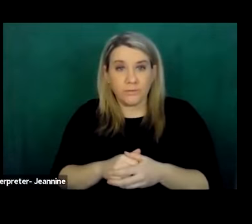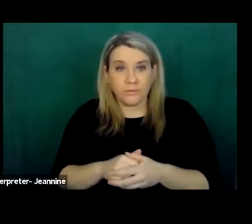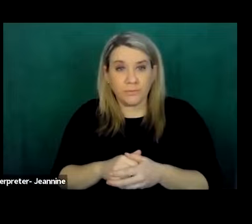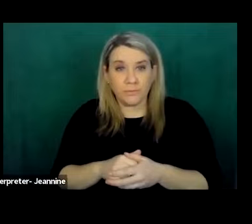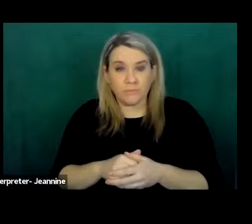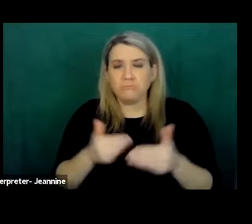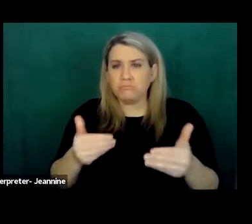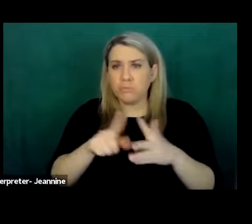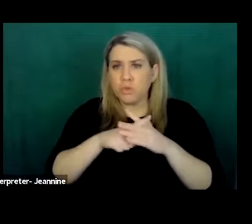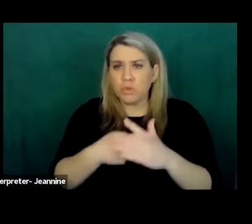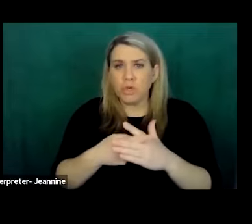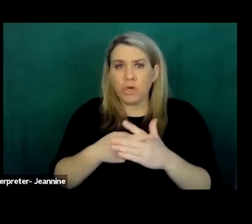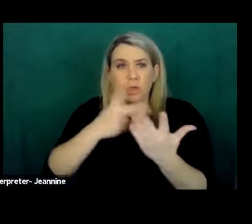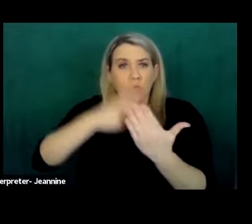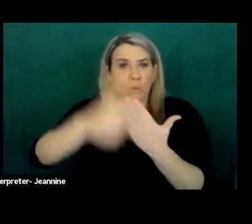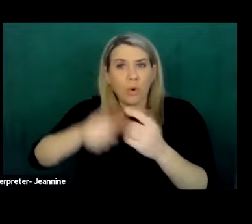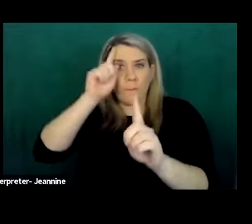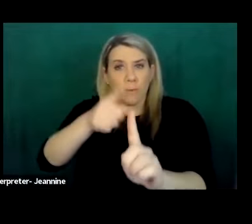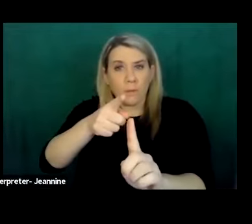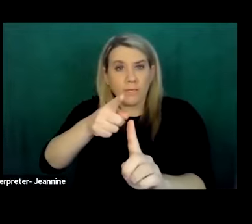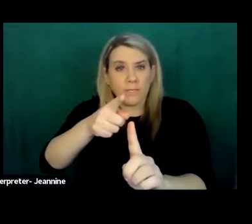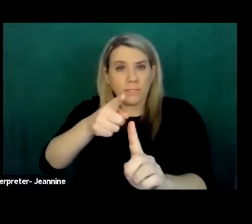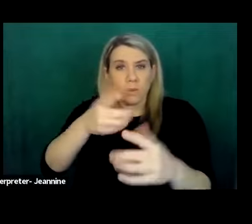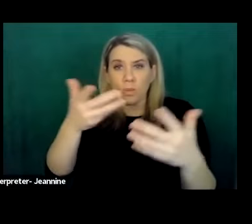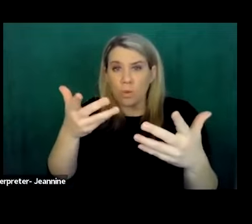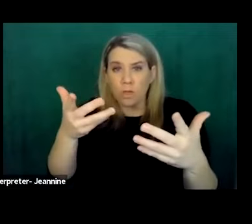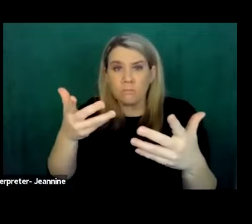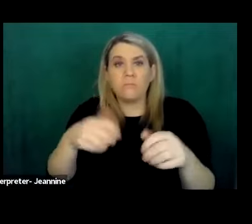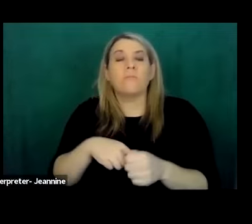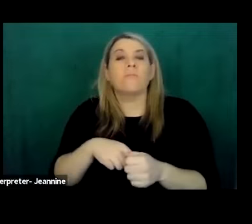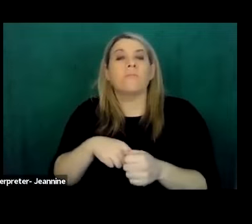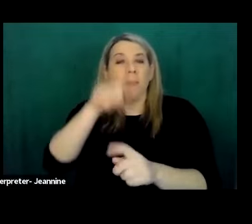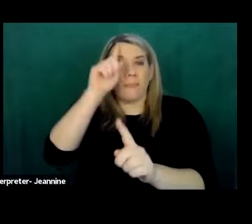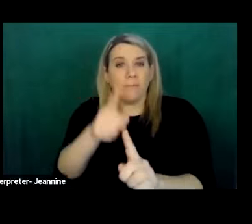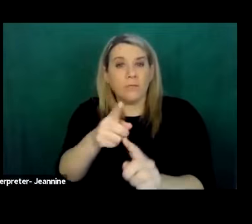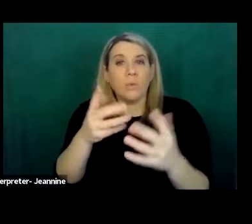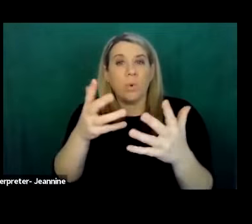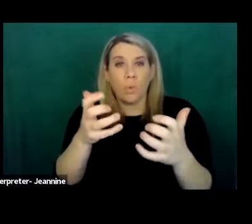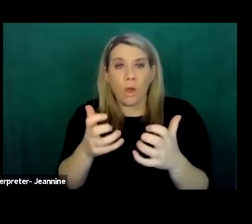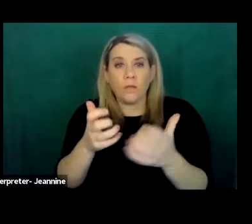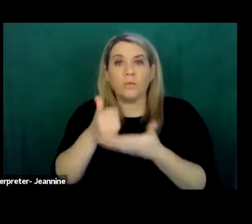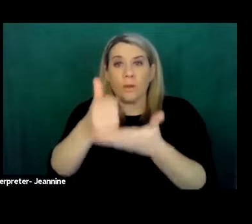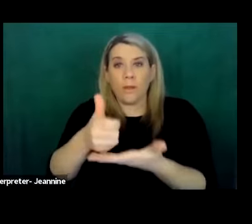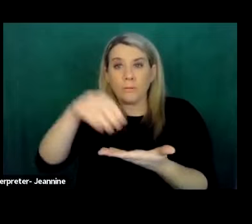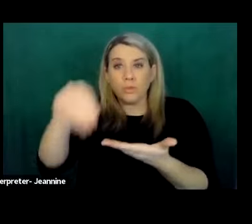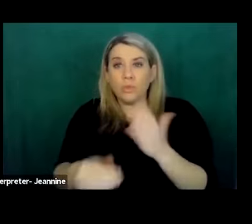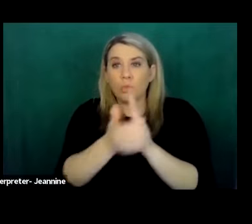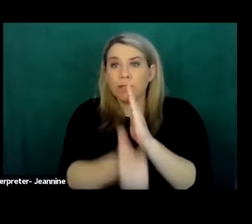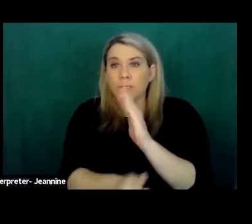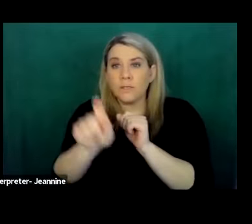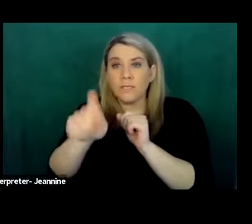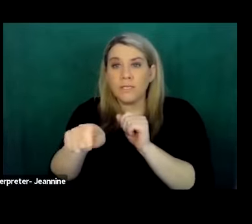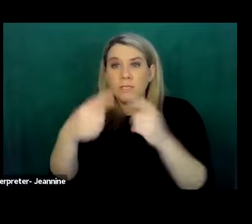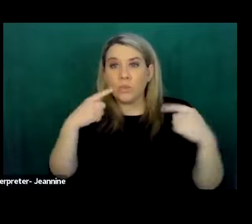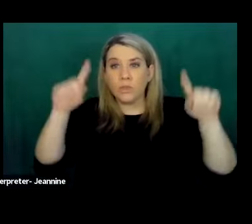us started, our program purpose. So the mission of the academic coaching program is to seeks to equip students with the skills necessary to